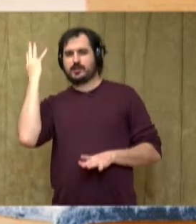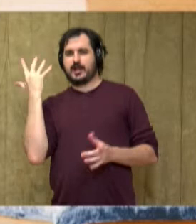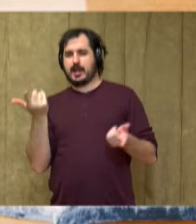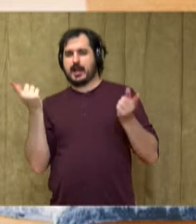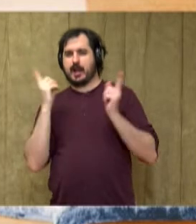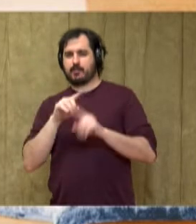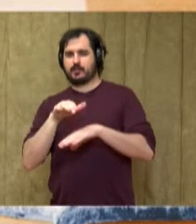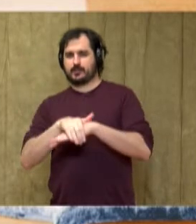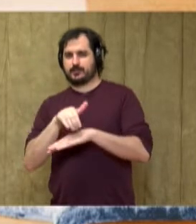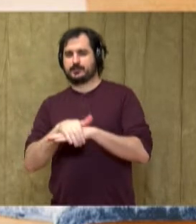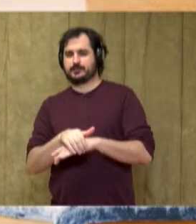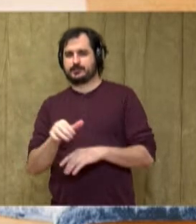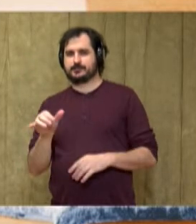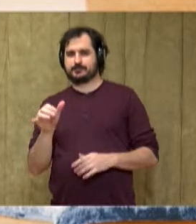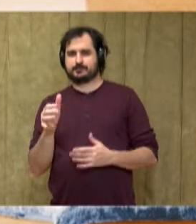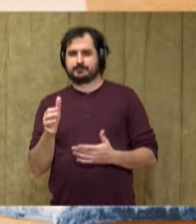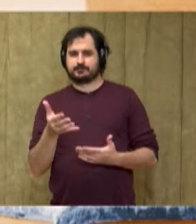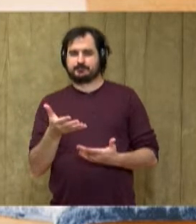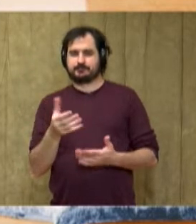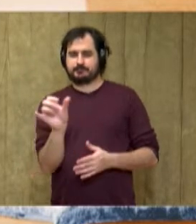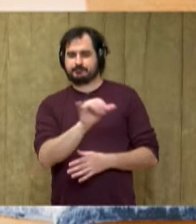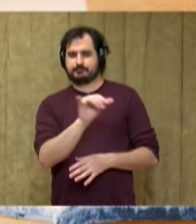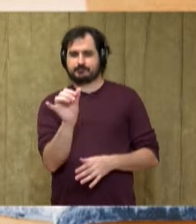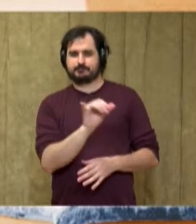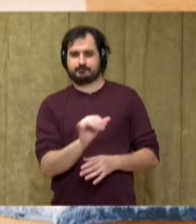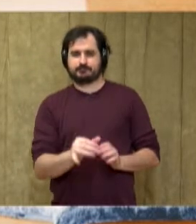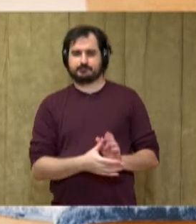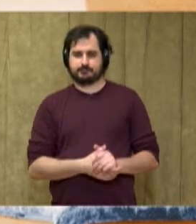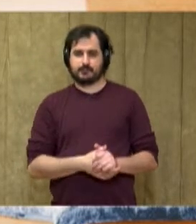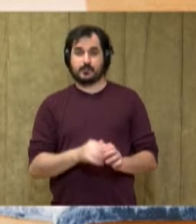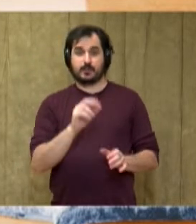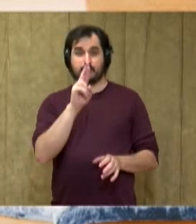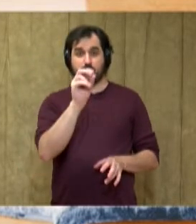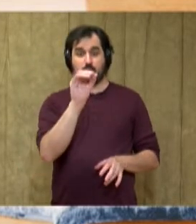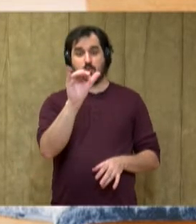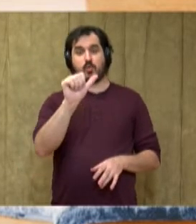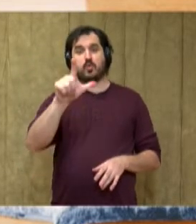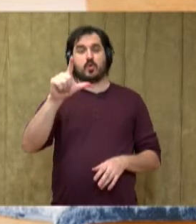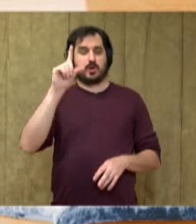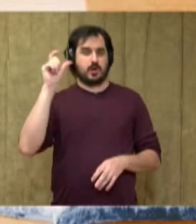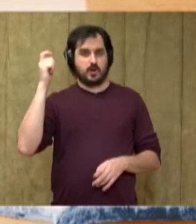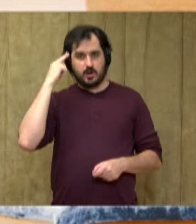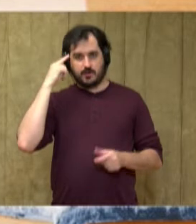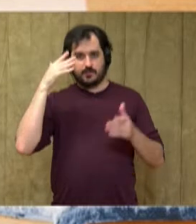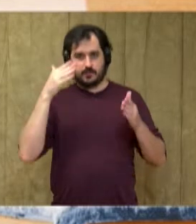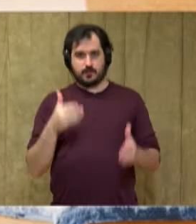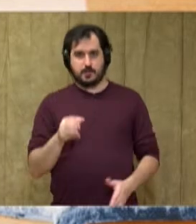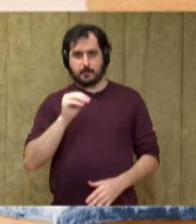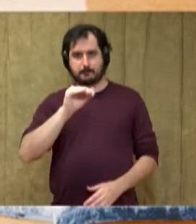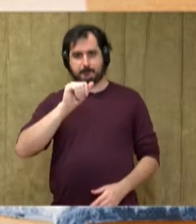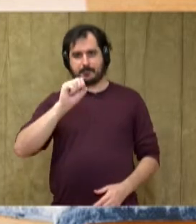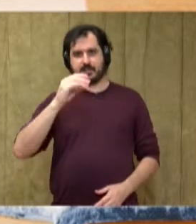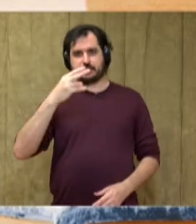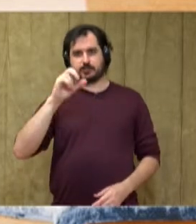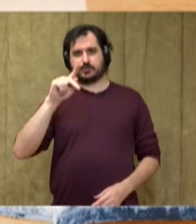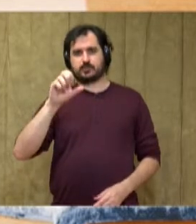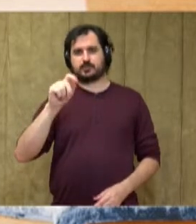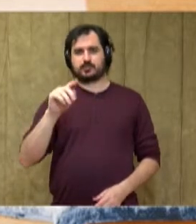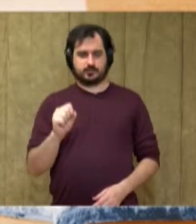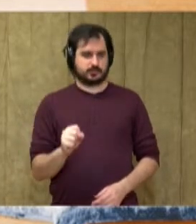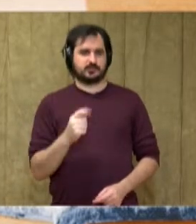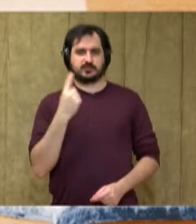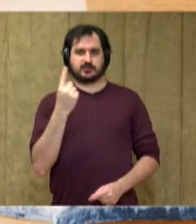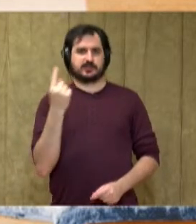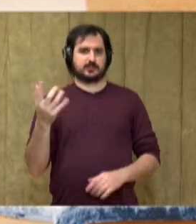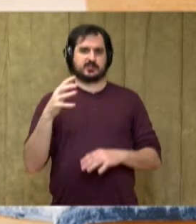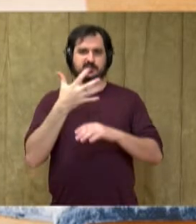mob completely wrecked the home of the royal governor of Massachusetts. A straw dummy dressed to look like